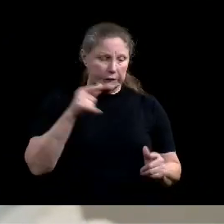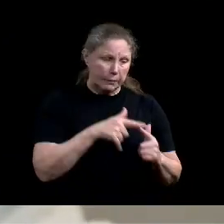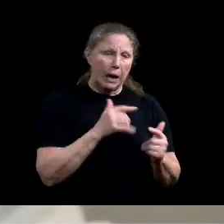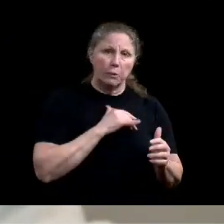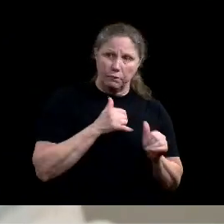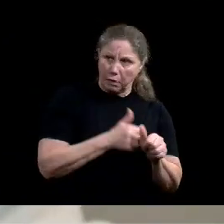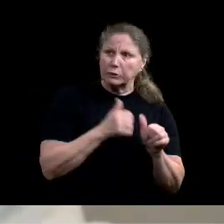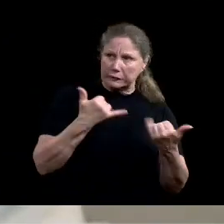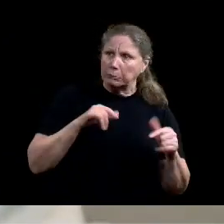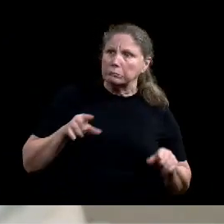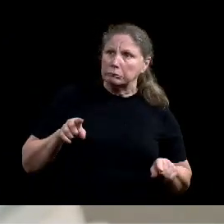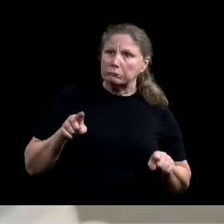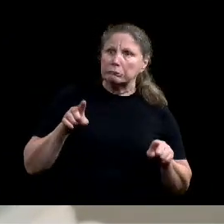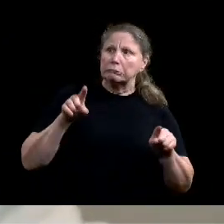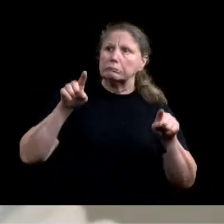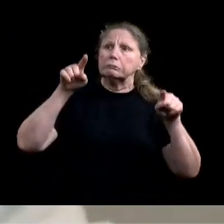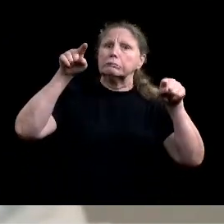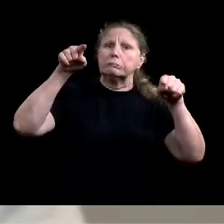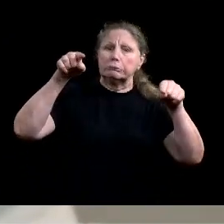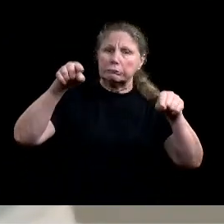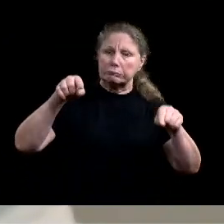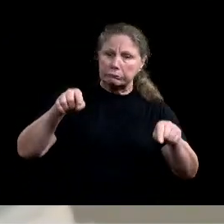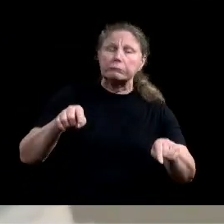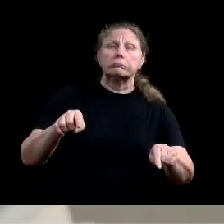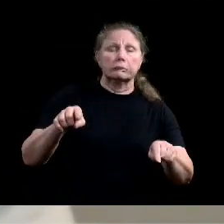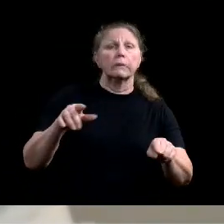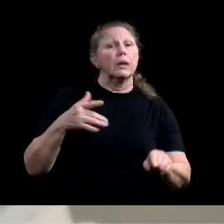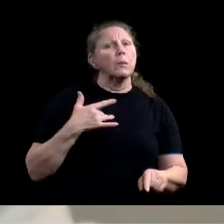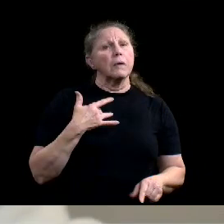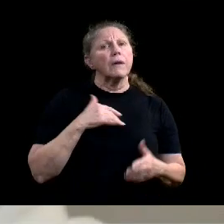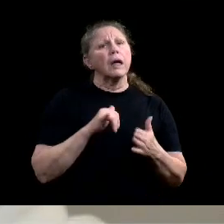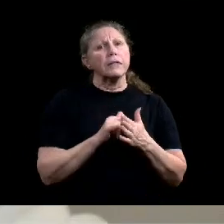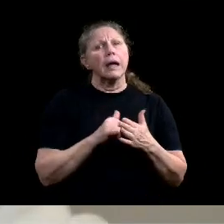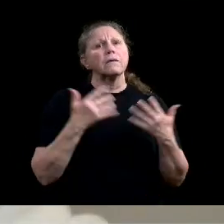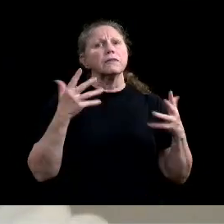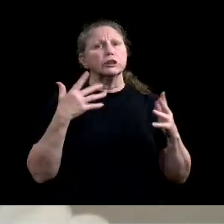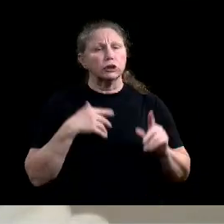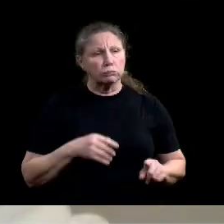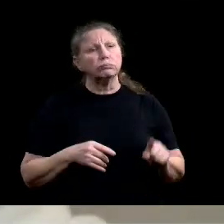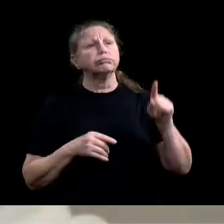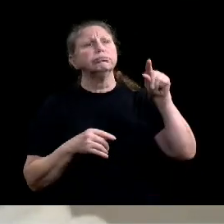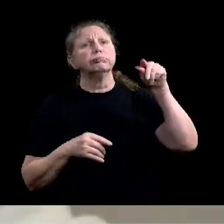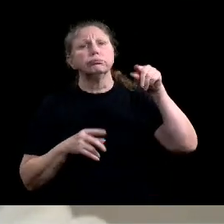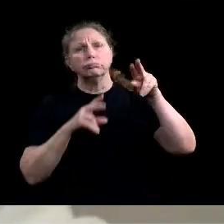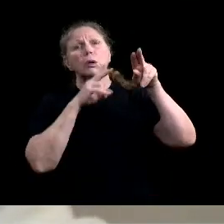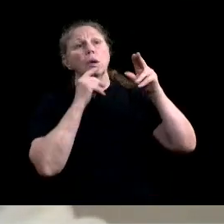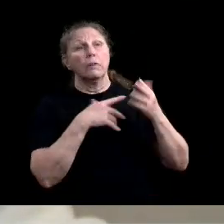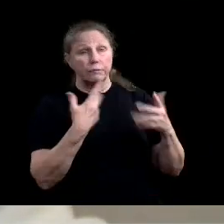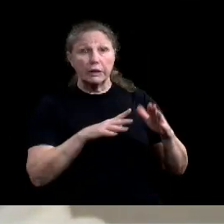our peak as well with, again, this current wave. And